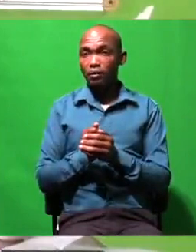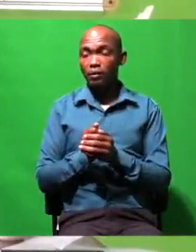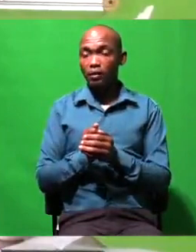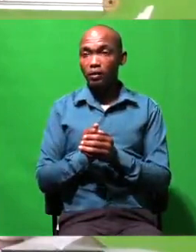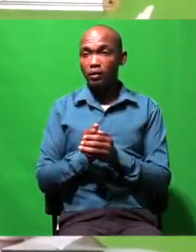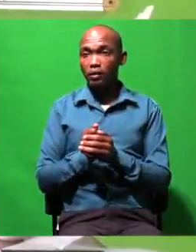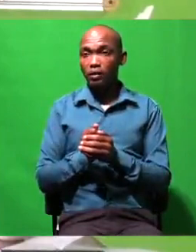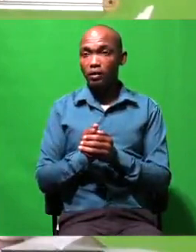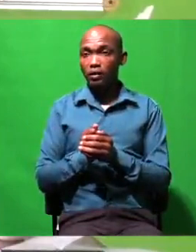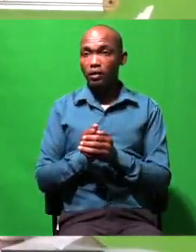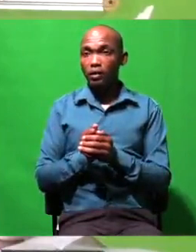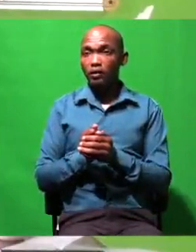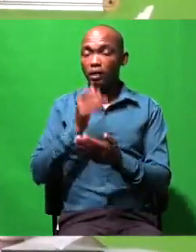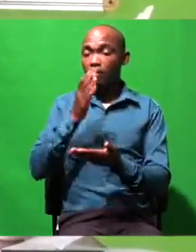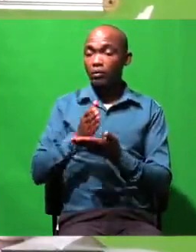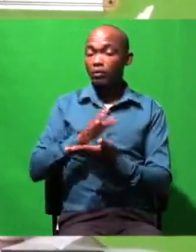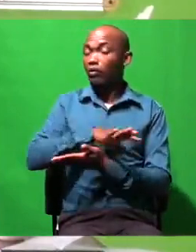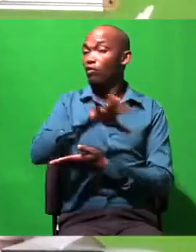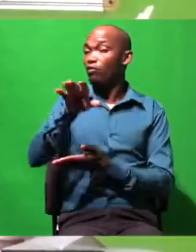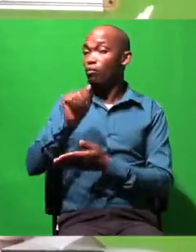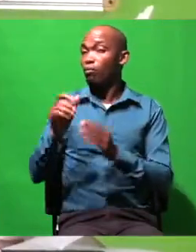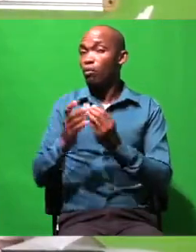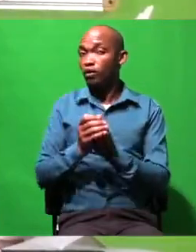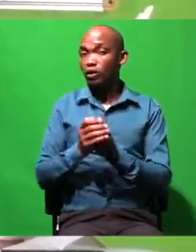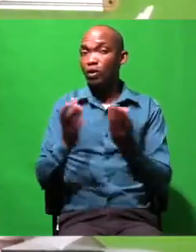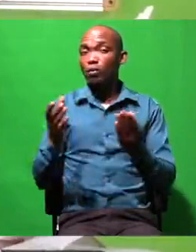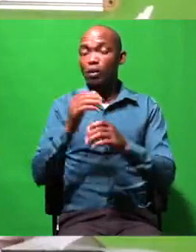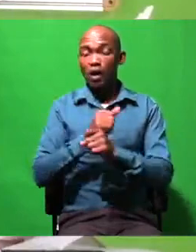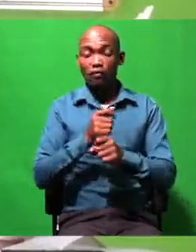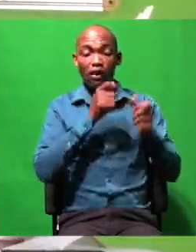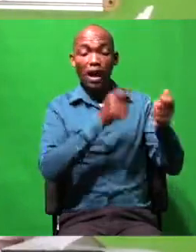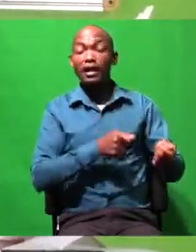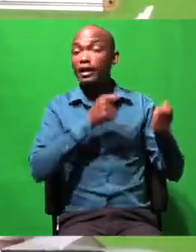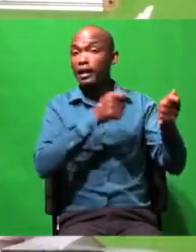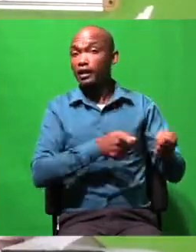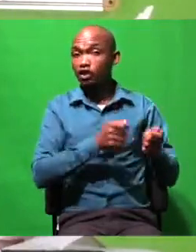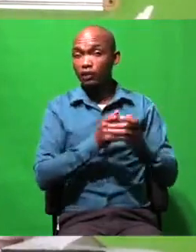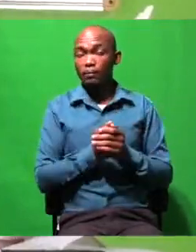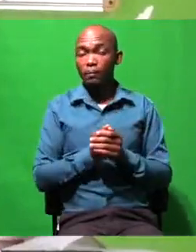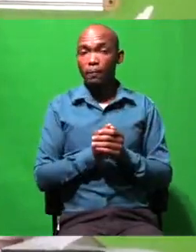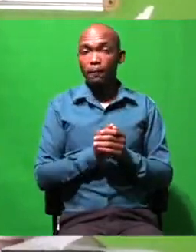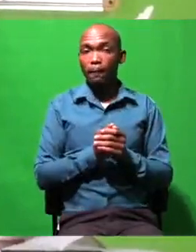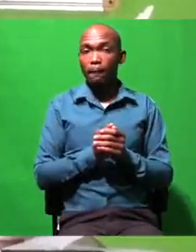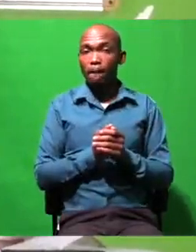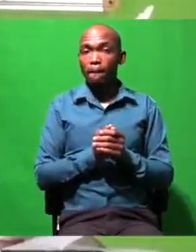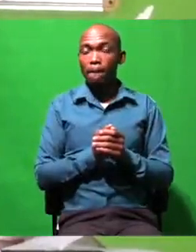in combination of both, we are going to have agriculture.